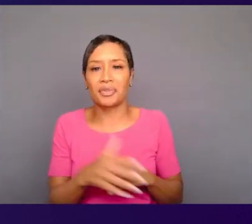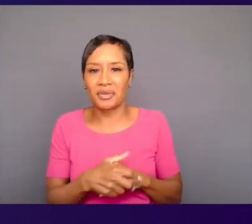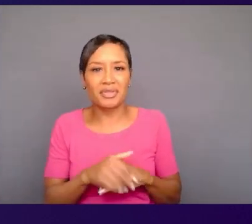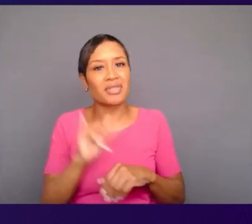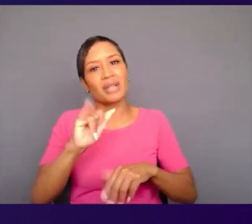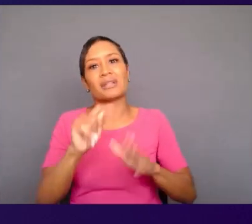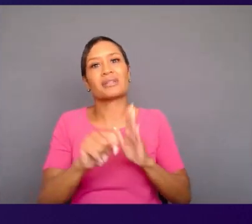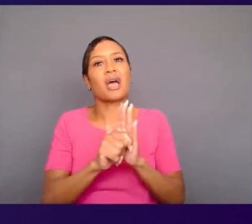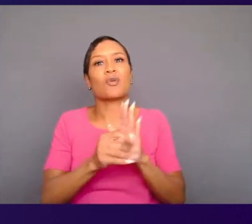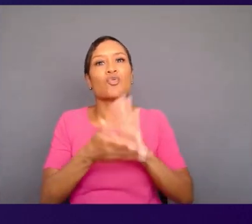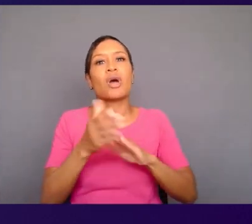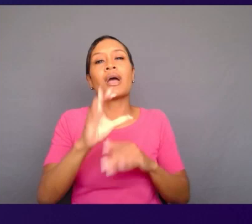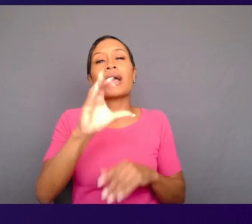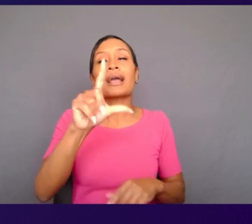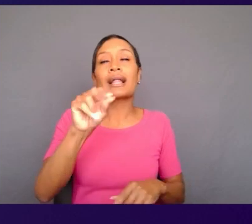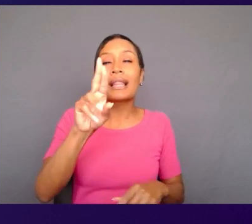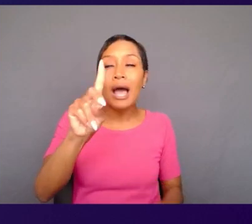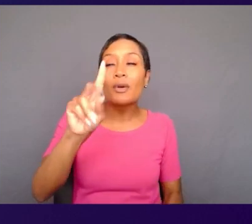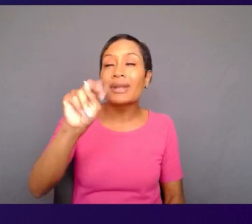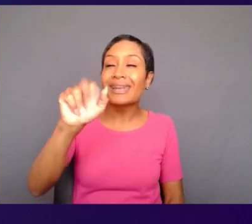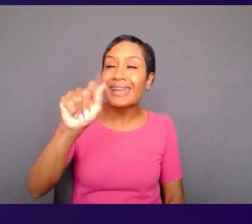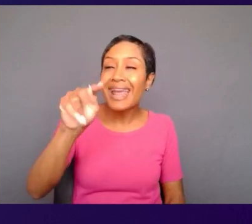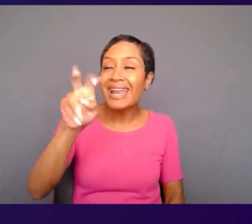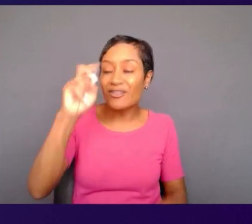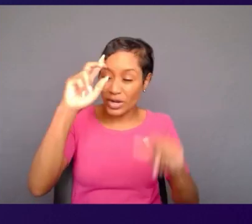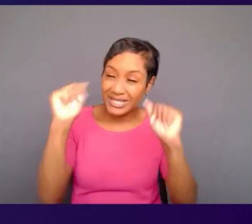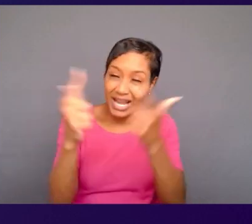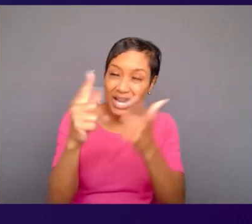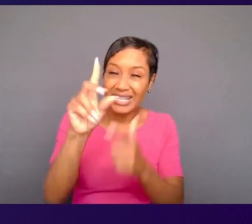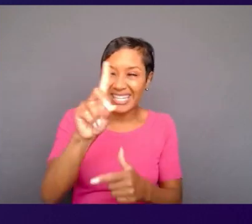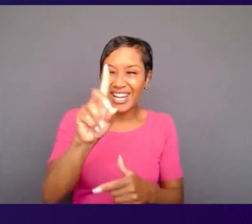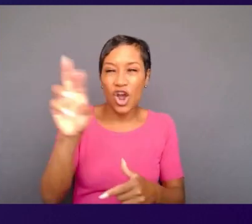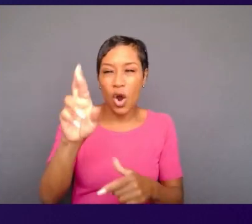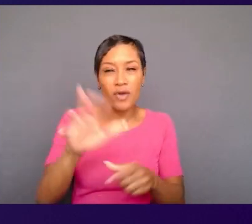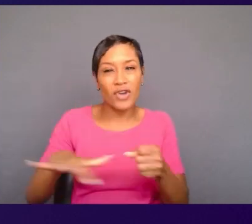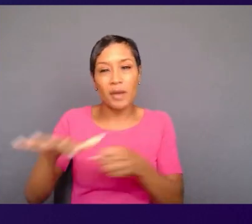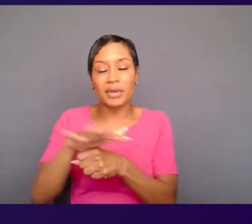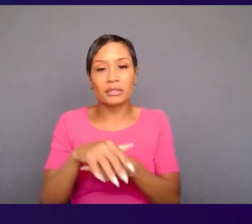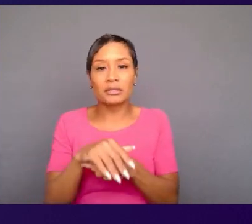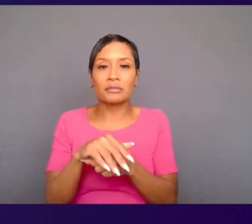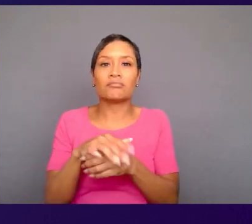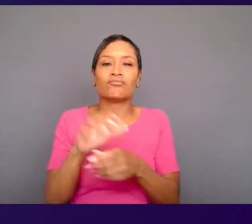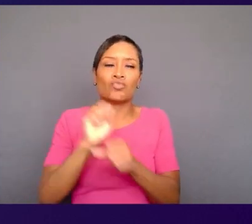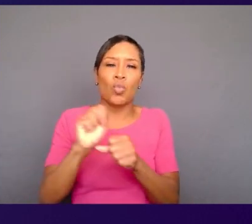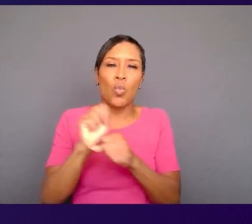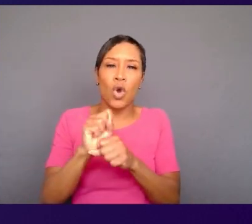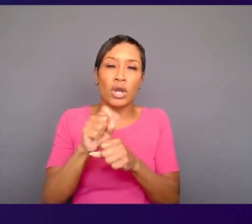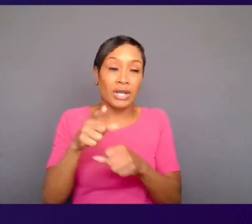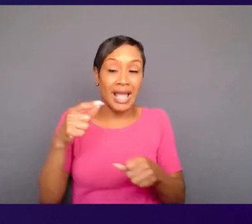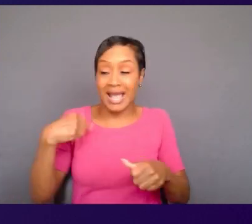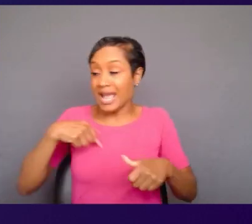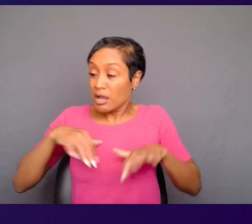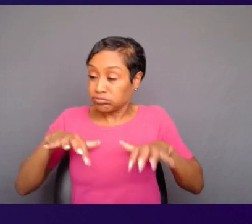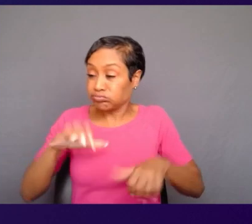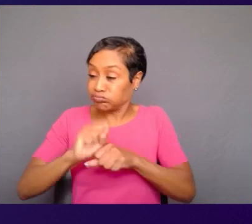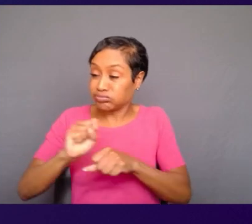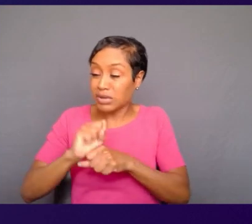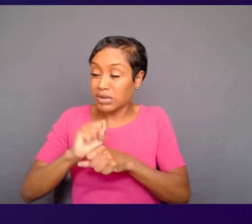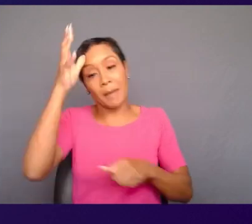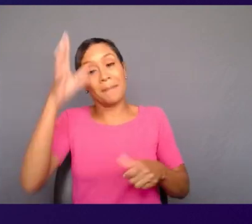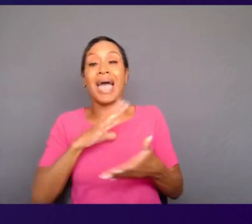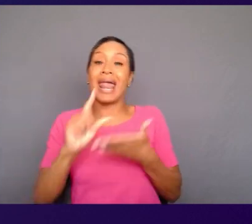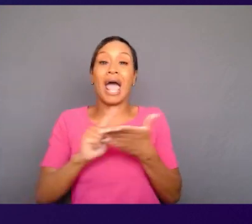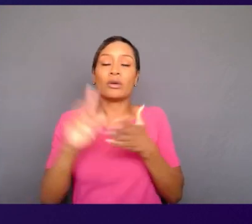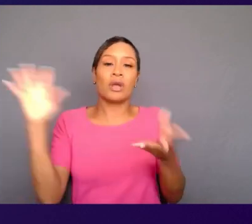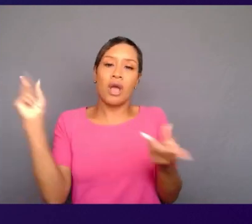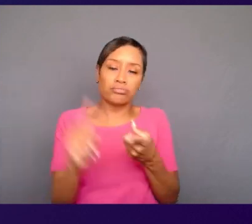running cloud native for our entire DR environment, and it took very little work from a man hours perspective. So it was very nice. It's definitely a game changer for us in the DR space. Yeah,